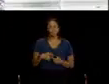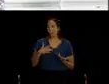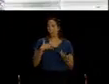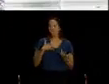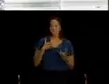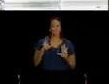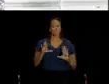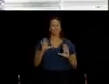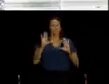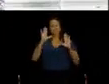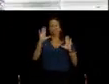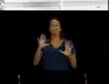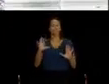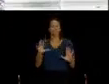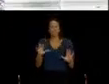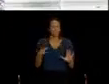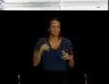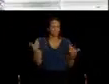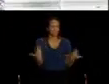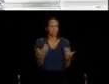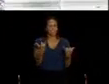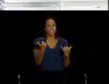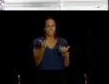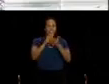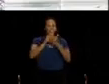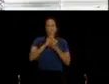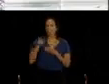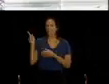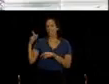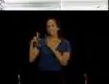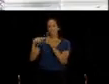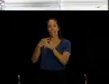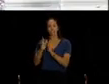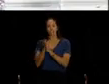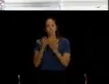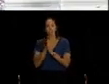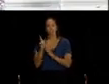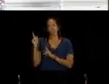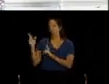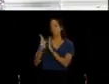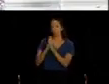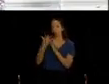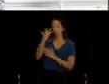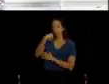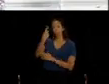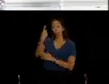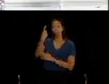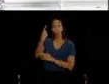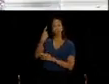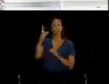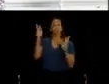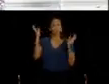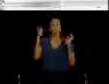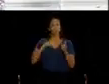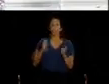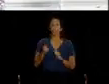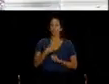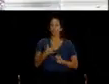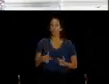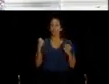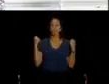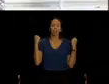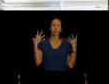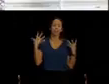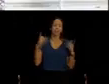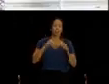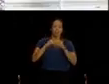and to be able to write those sorts of books. And so The Pretty One has changed my life in so many ways. I ended